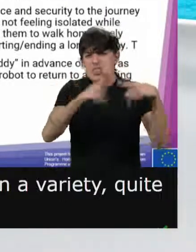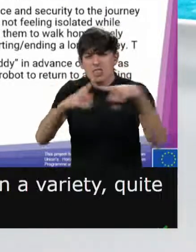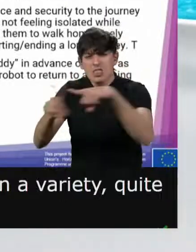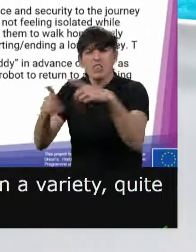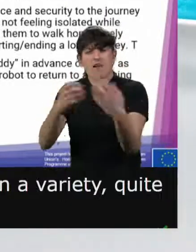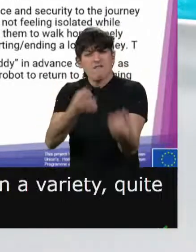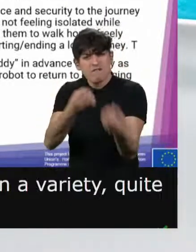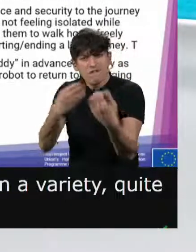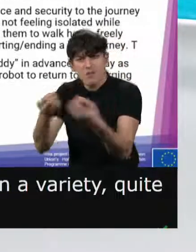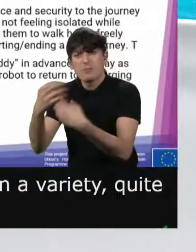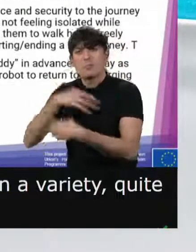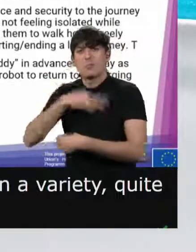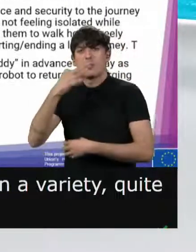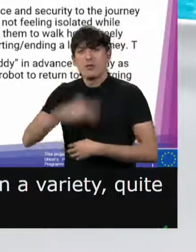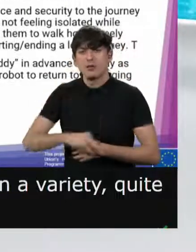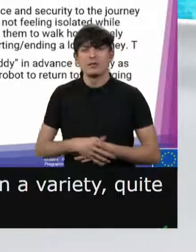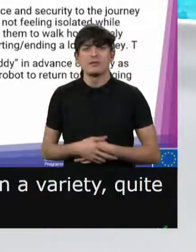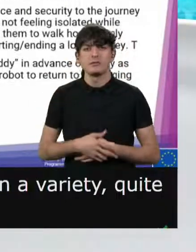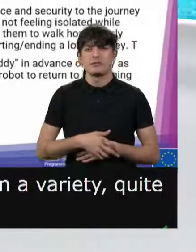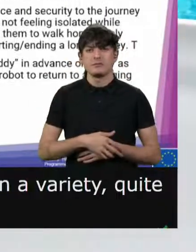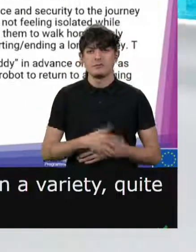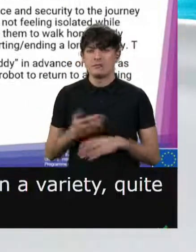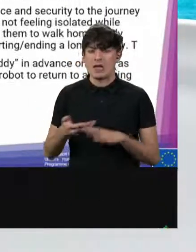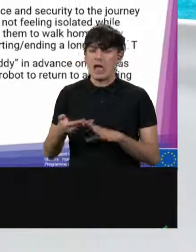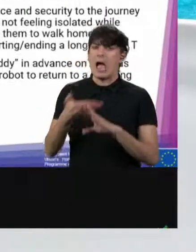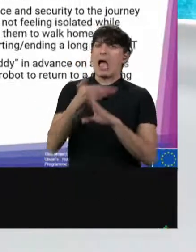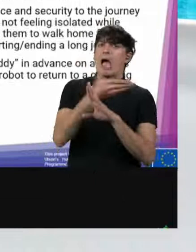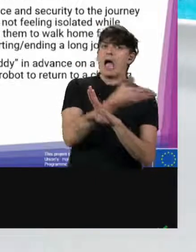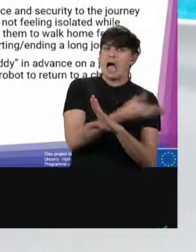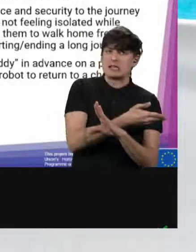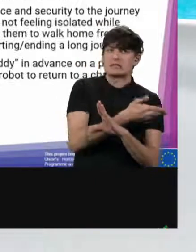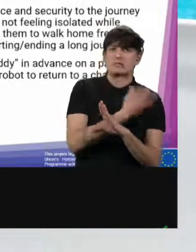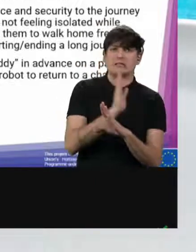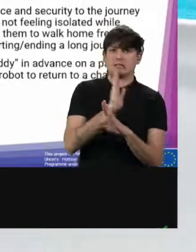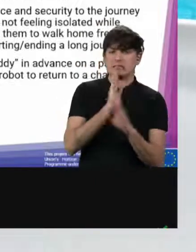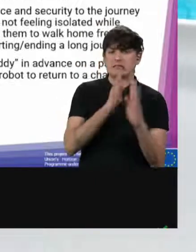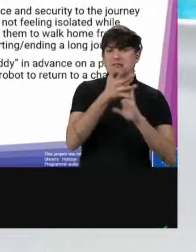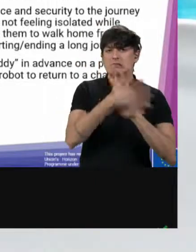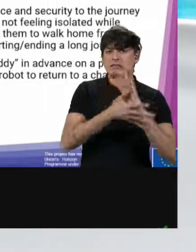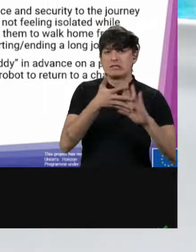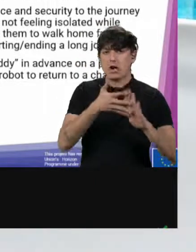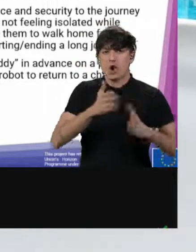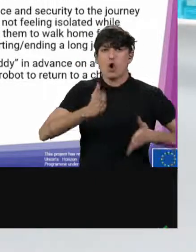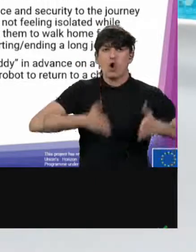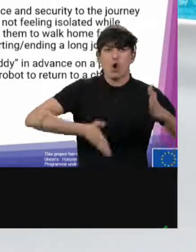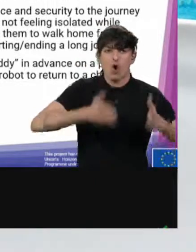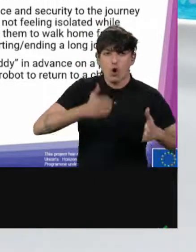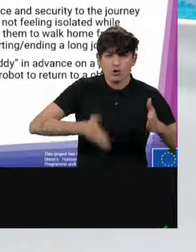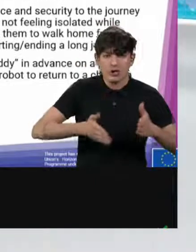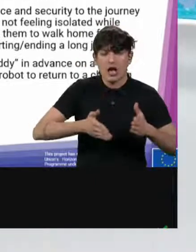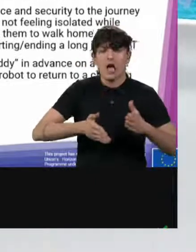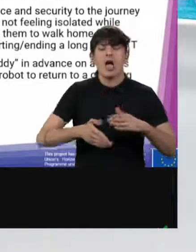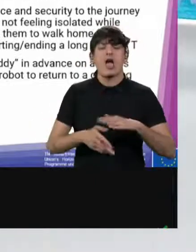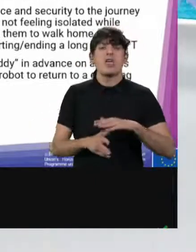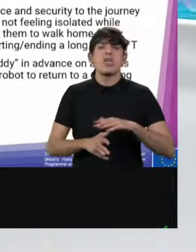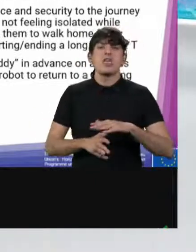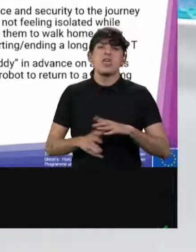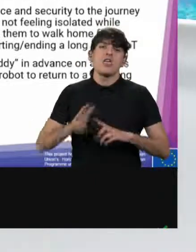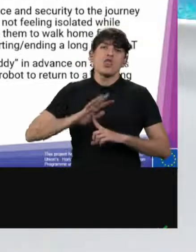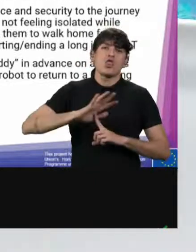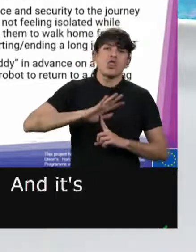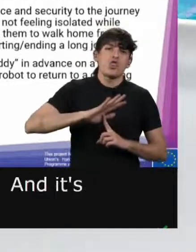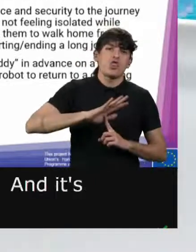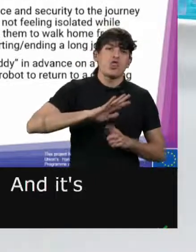I mentioned earlier about robotics and drones. And it's interesting, I've seen